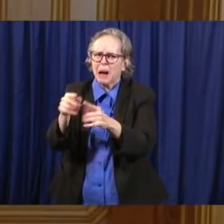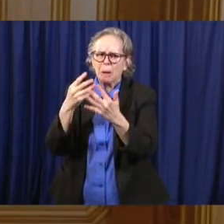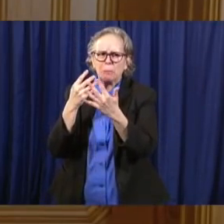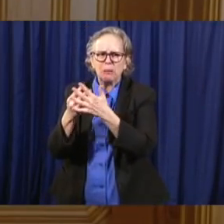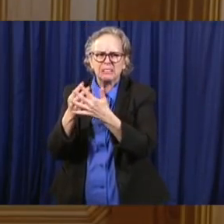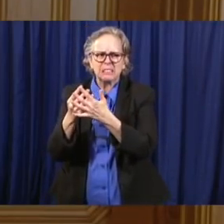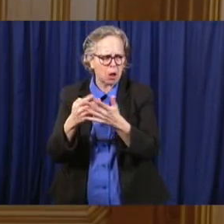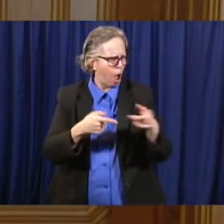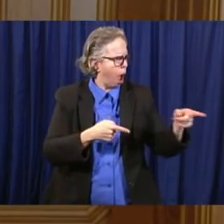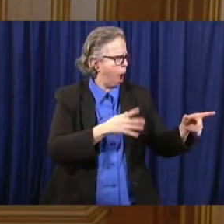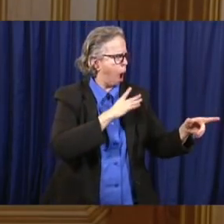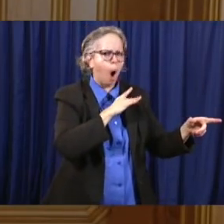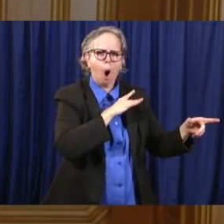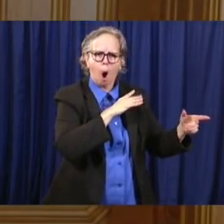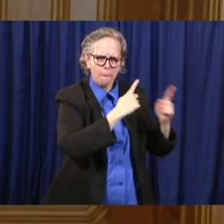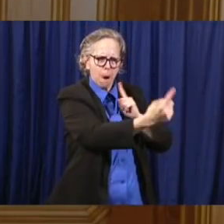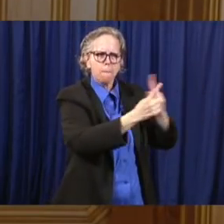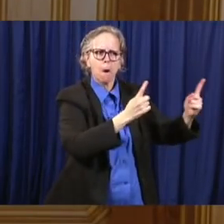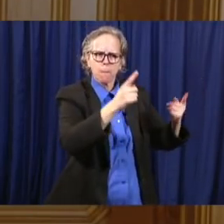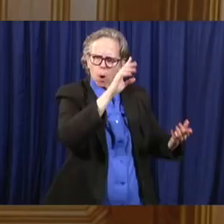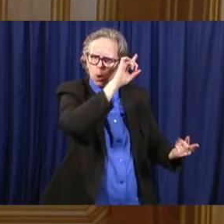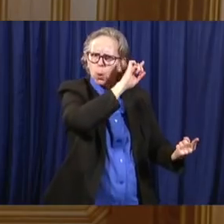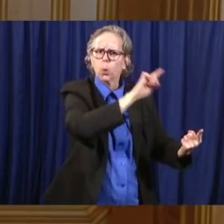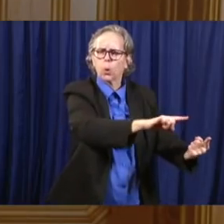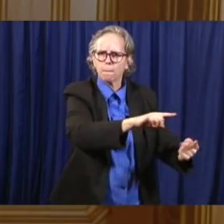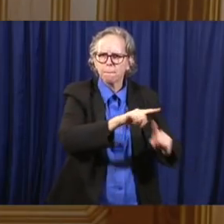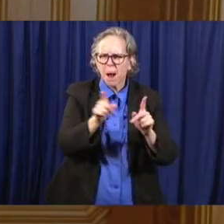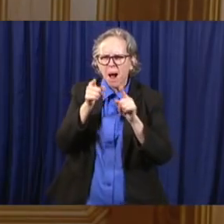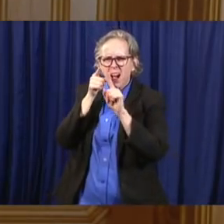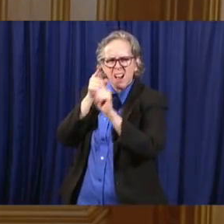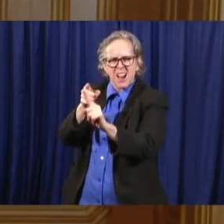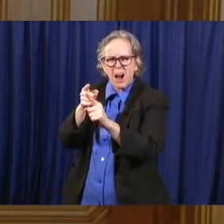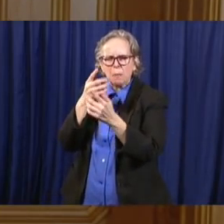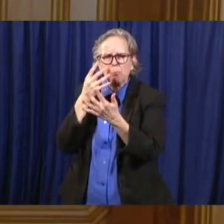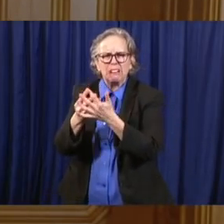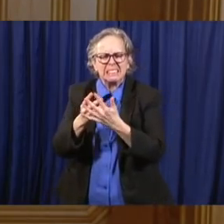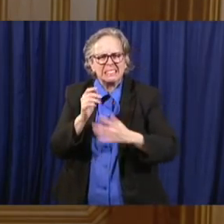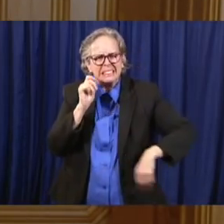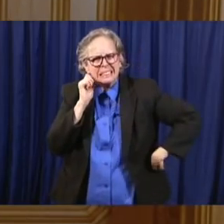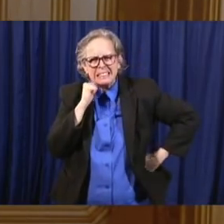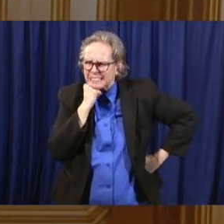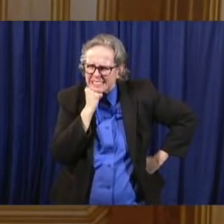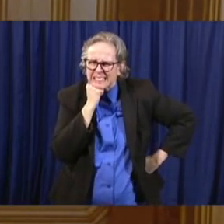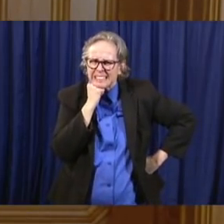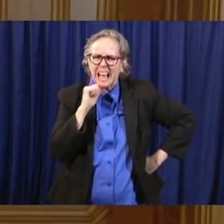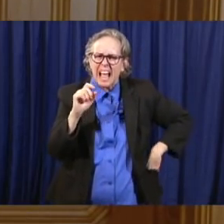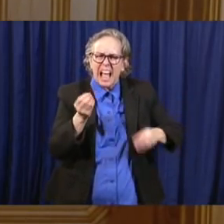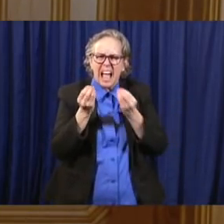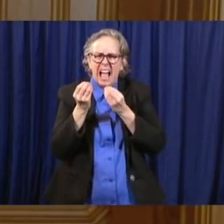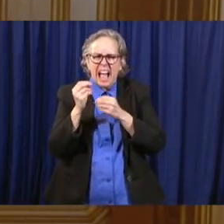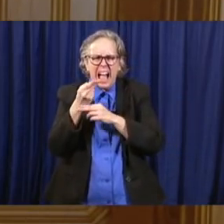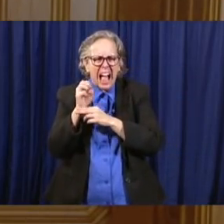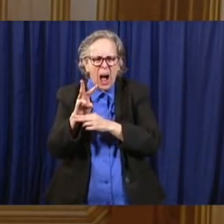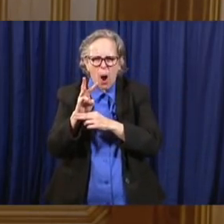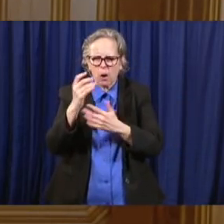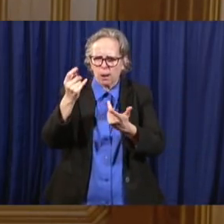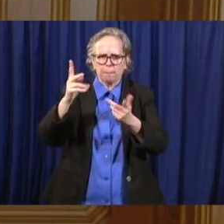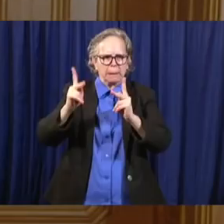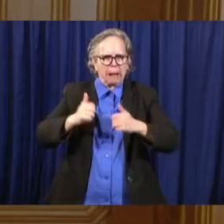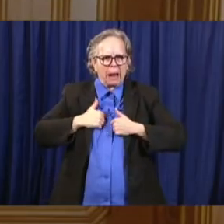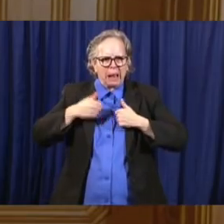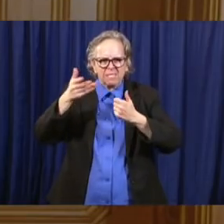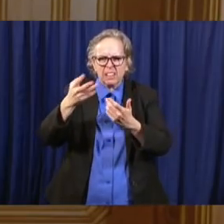job. But when we're dealing with prisons, prison inmates, correction officers, it's a